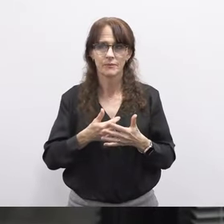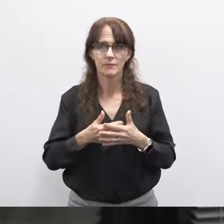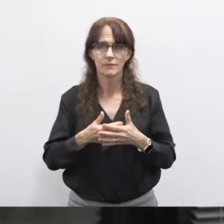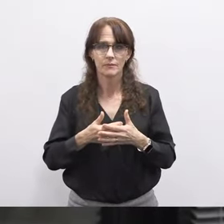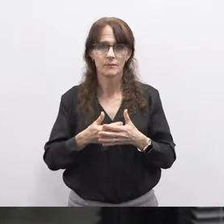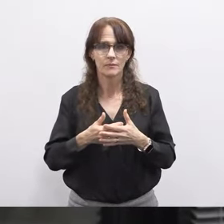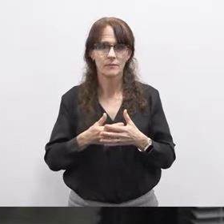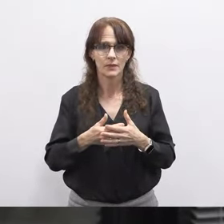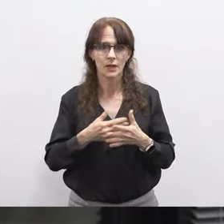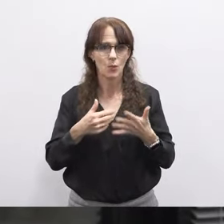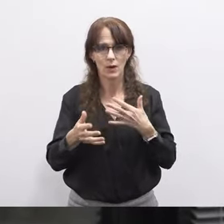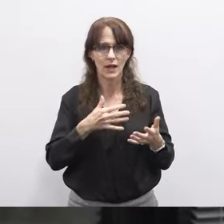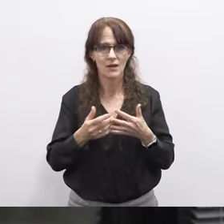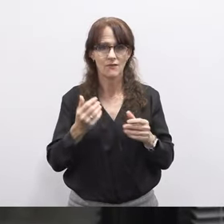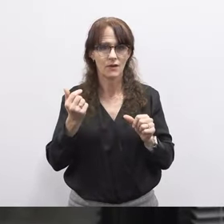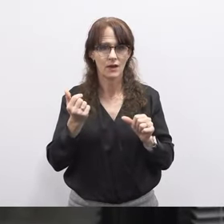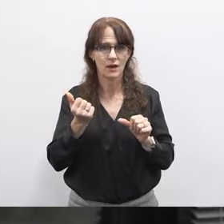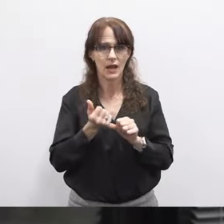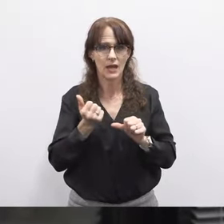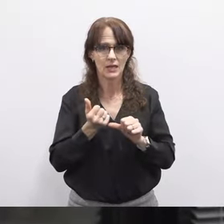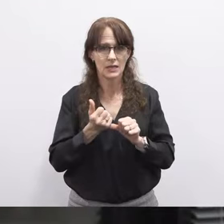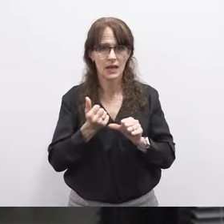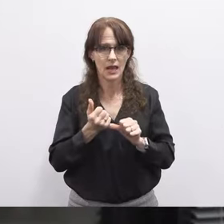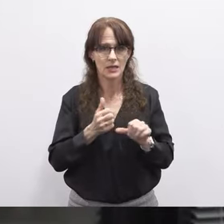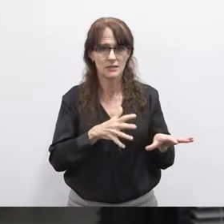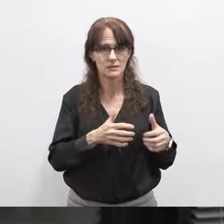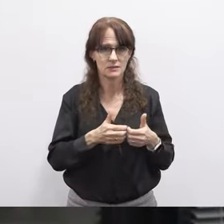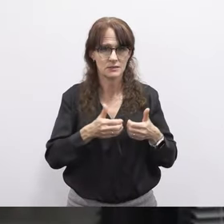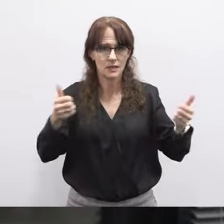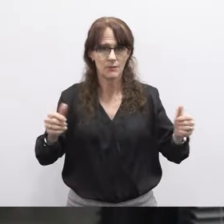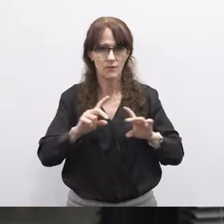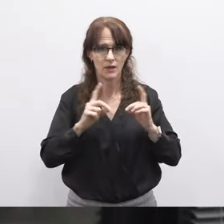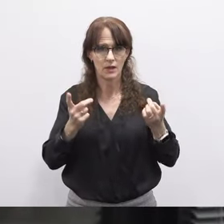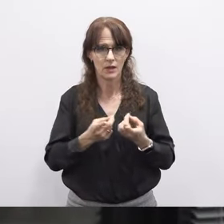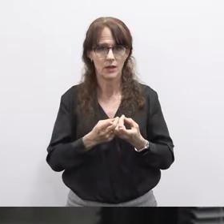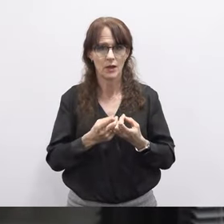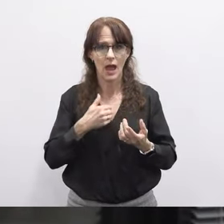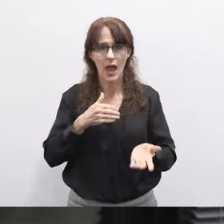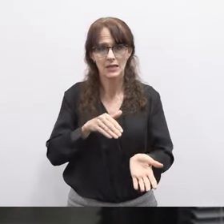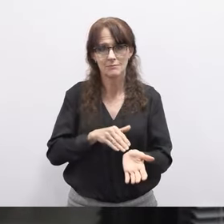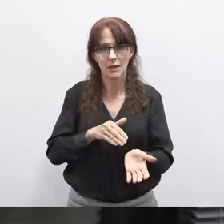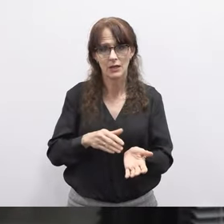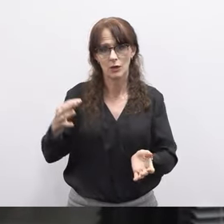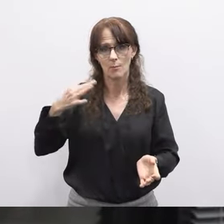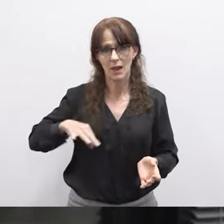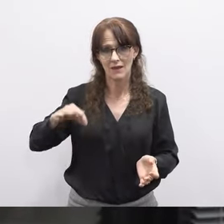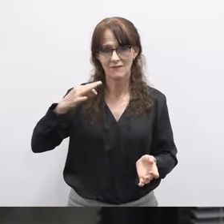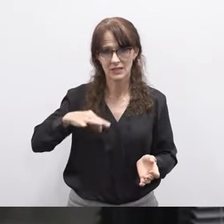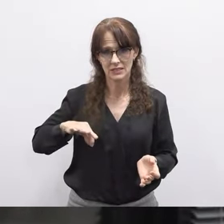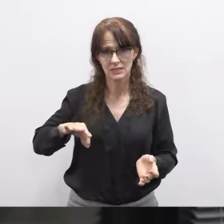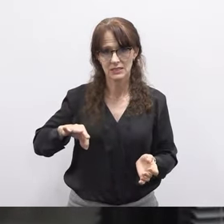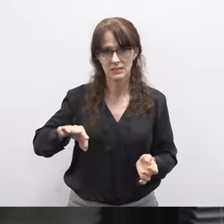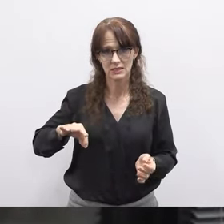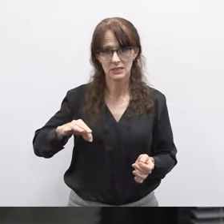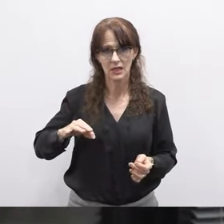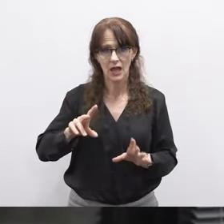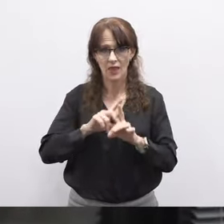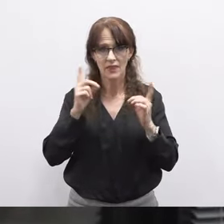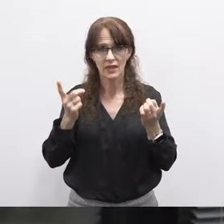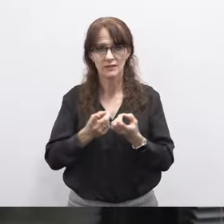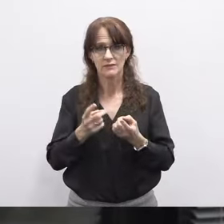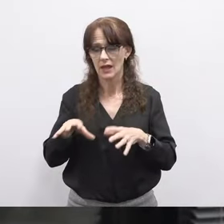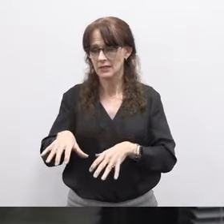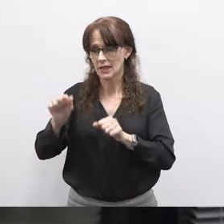an aide separates from the district who has medical benefits, the district takes